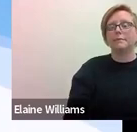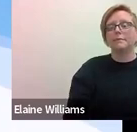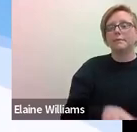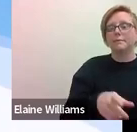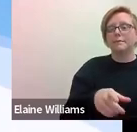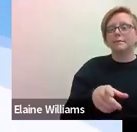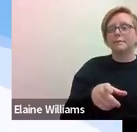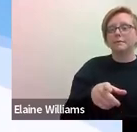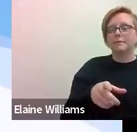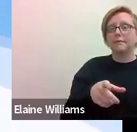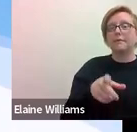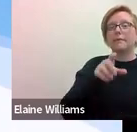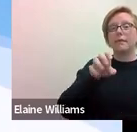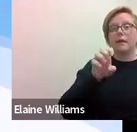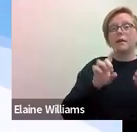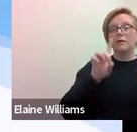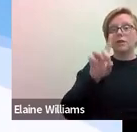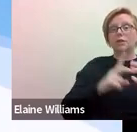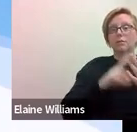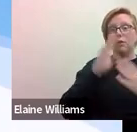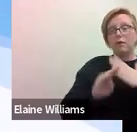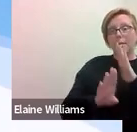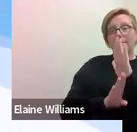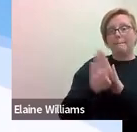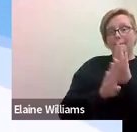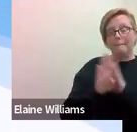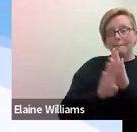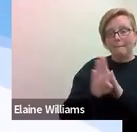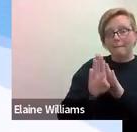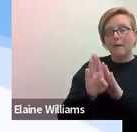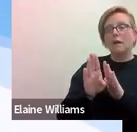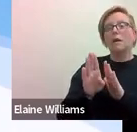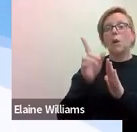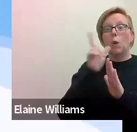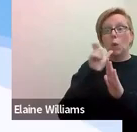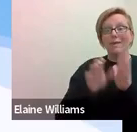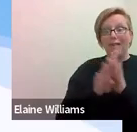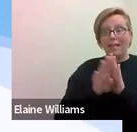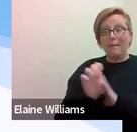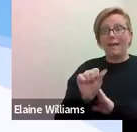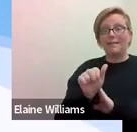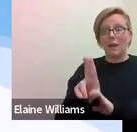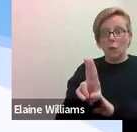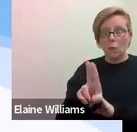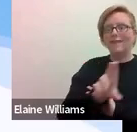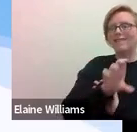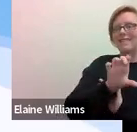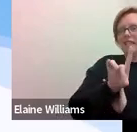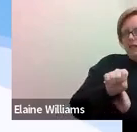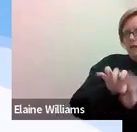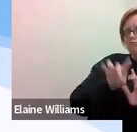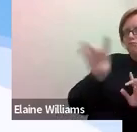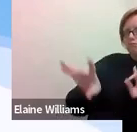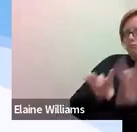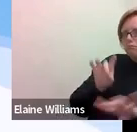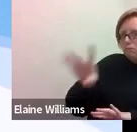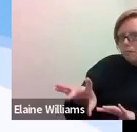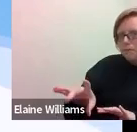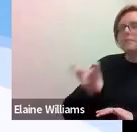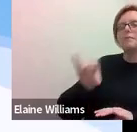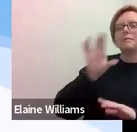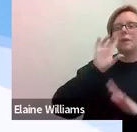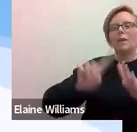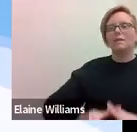The educational program developed for a child by the SAU with input from CDS to be implemented on the first day of public